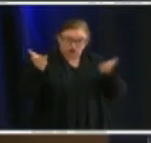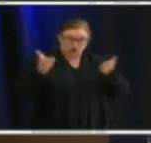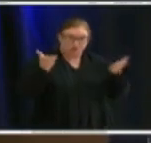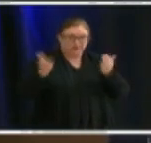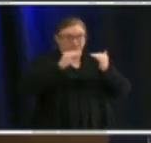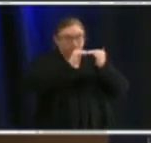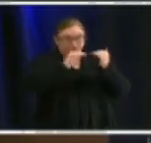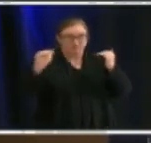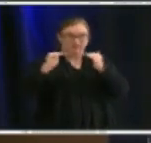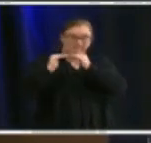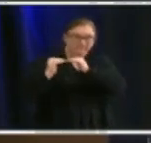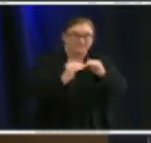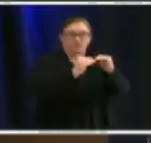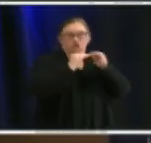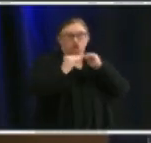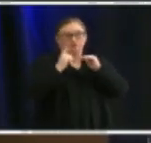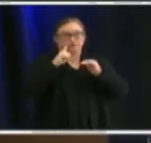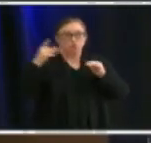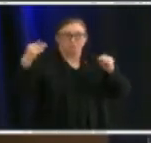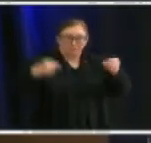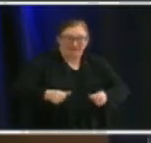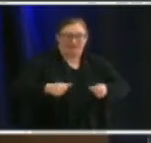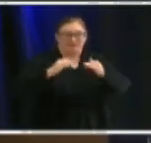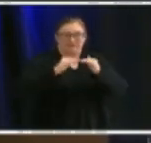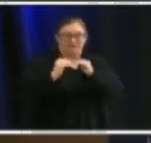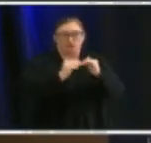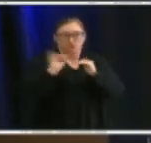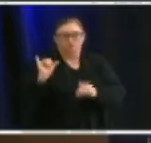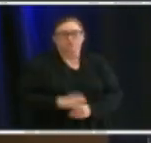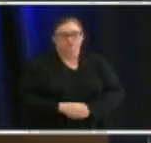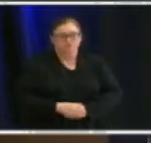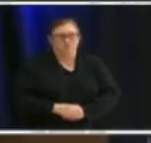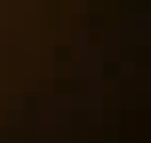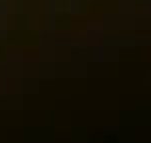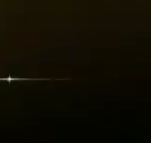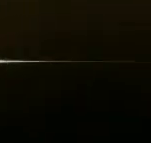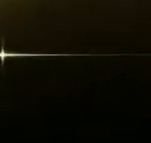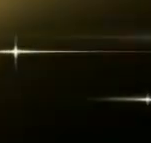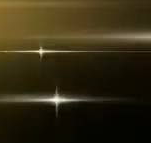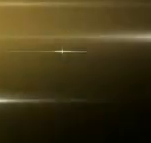County on those who pay for it. So thank you, Mr. Chair, and I yield the floor.